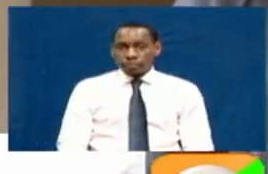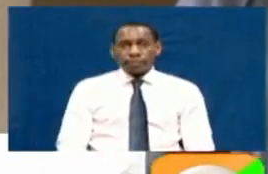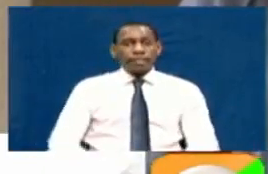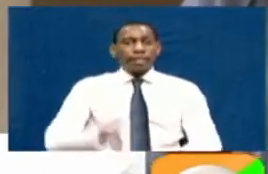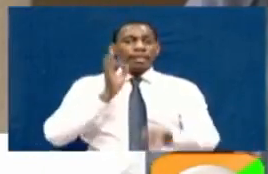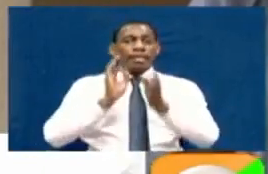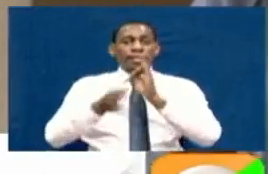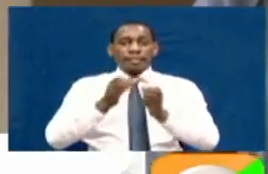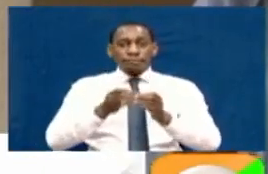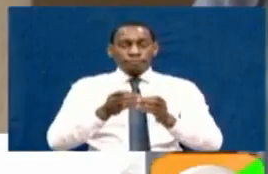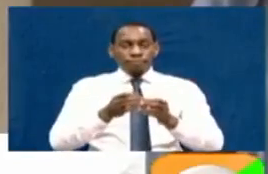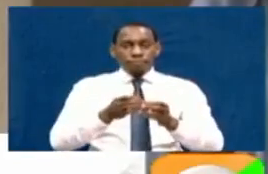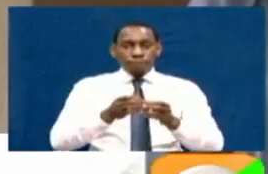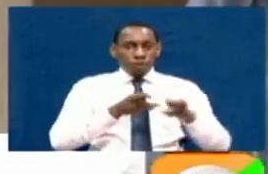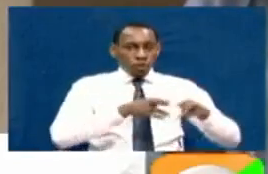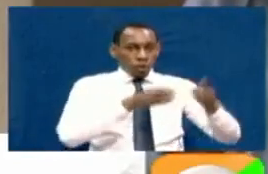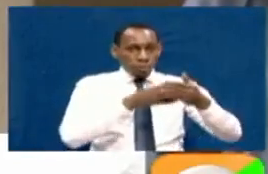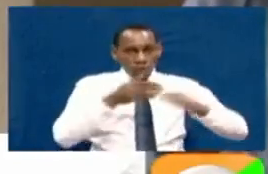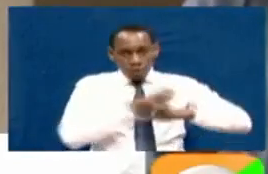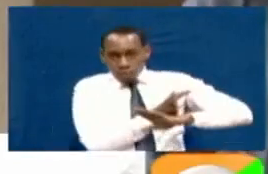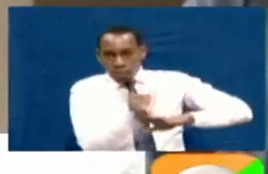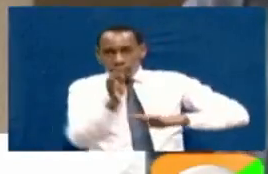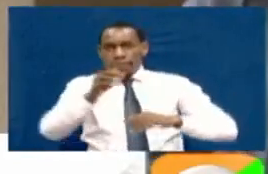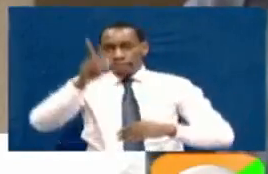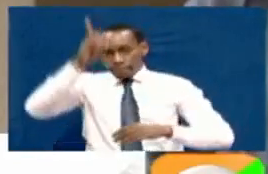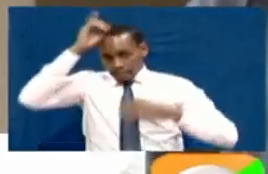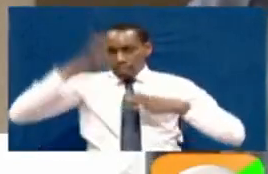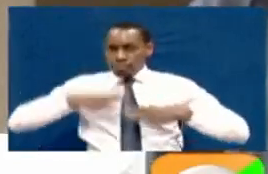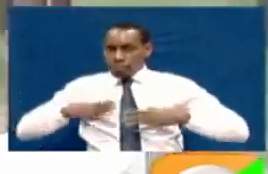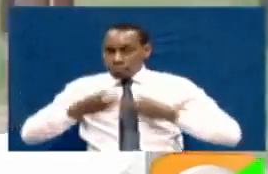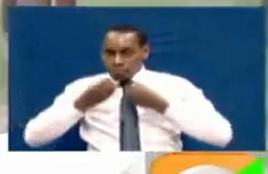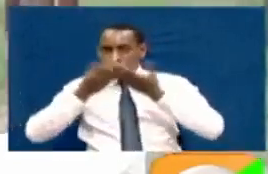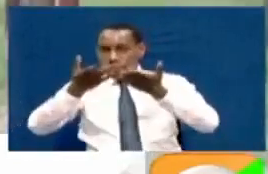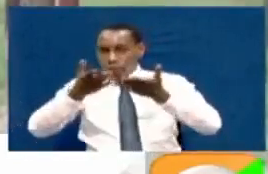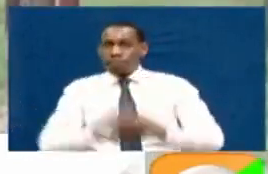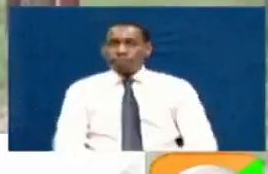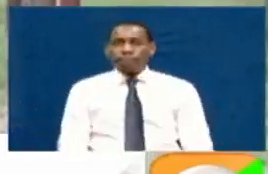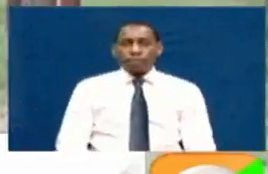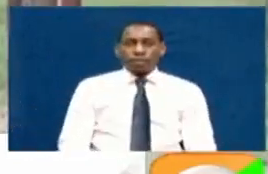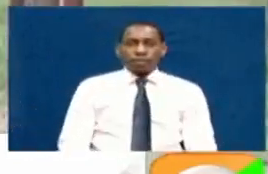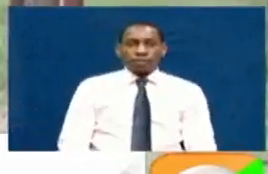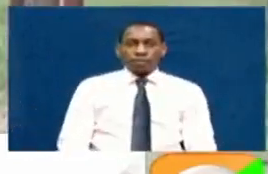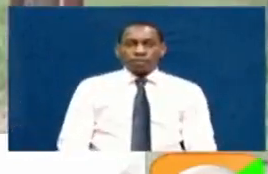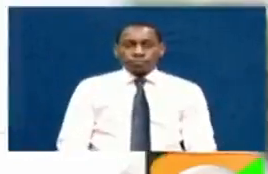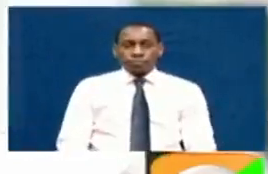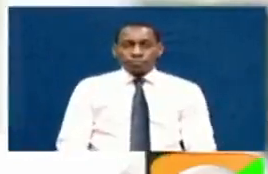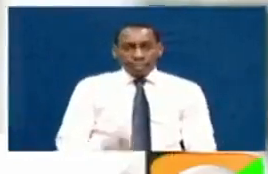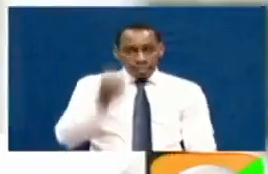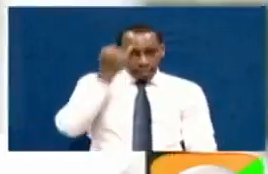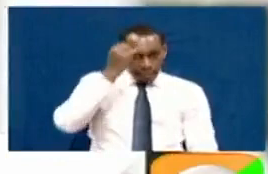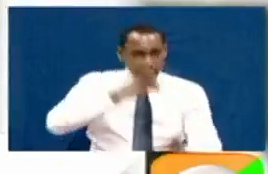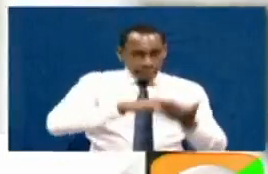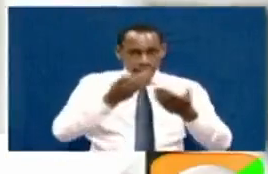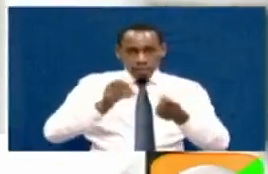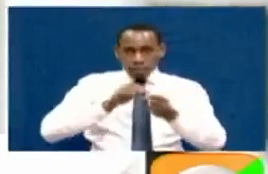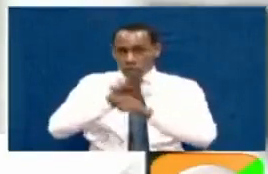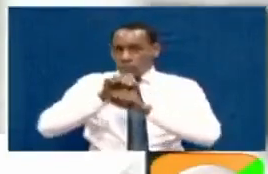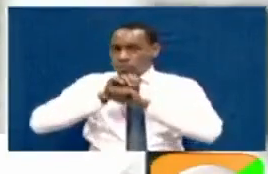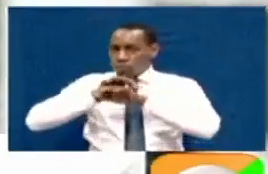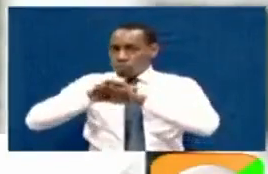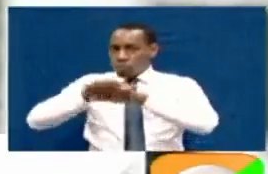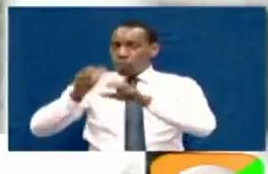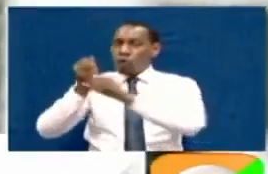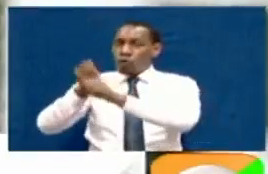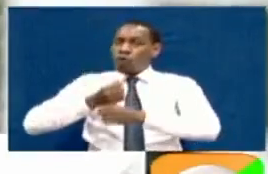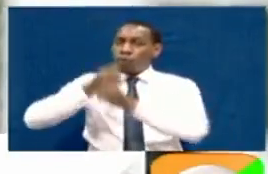If you evade the roadblocks, the villagers will tell us about you. With their not-so-clever tricks, coronavirus finding its way to